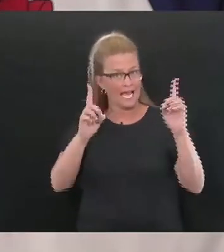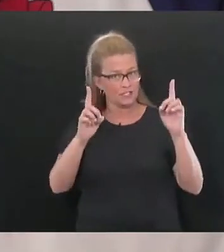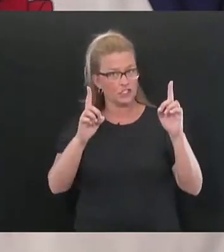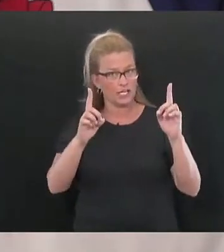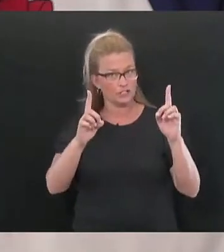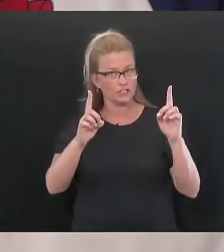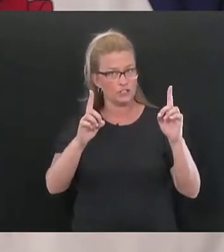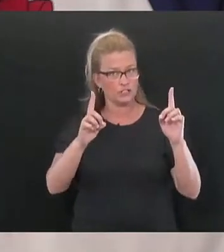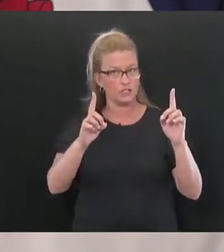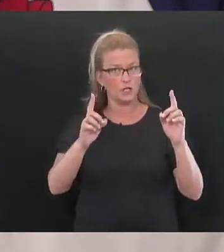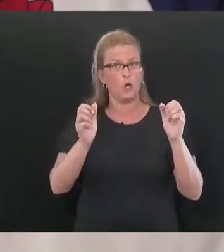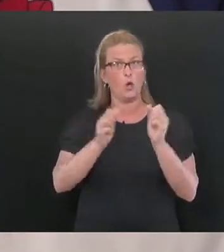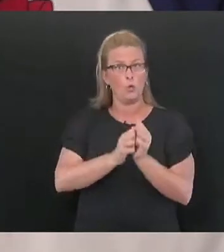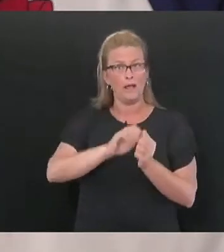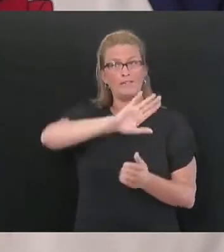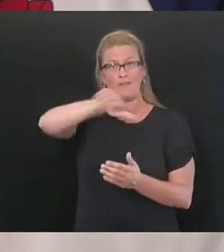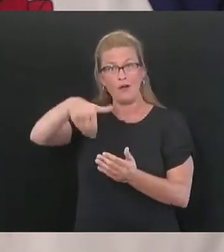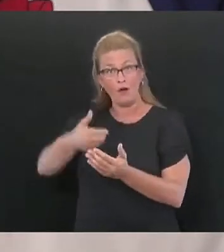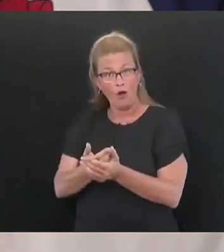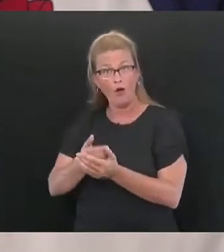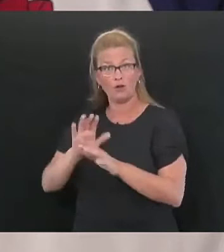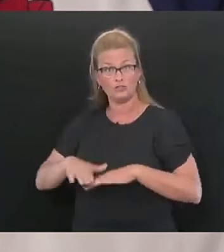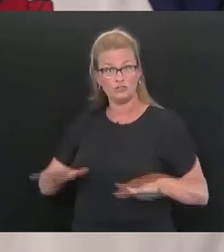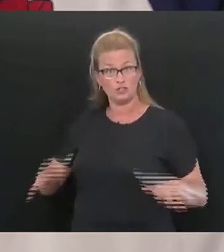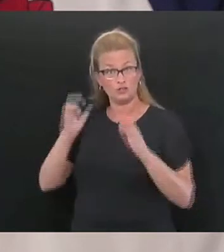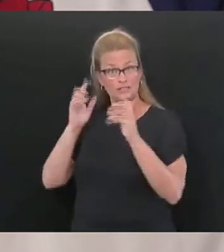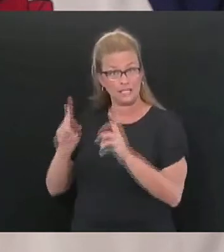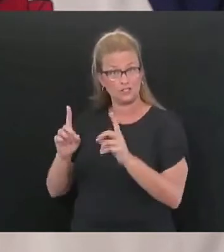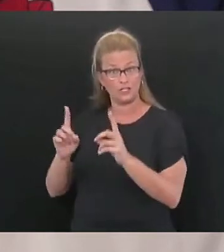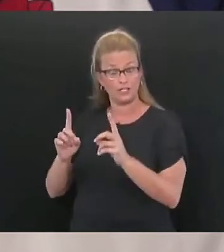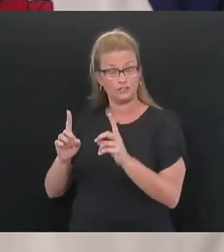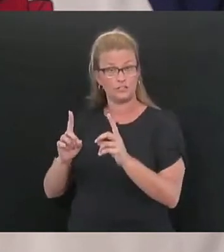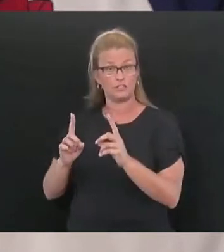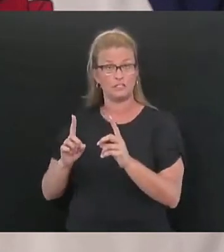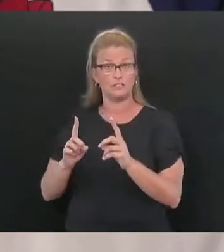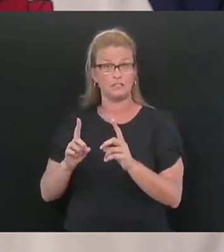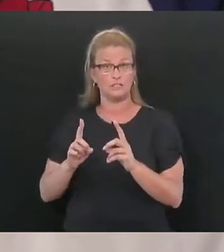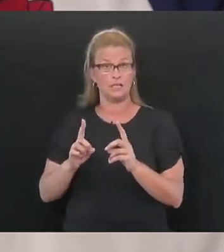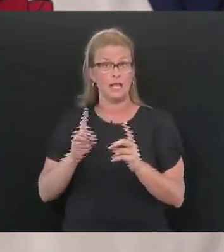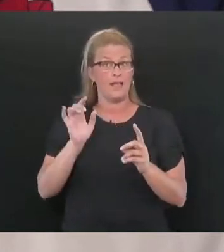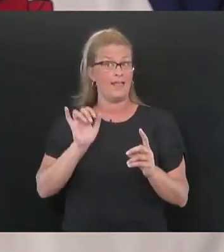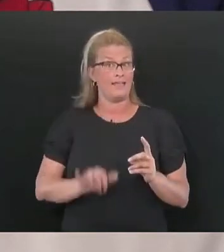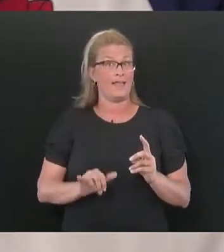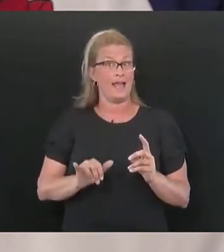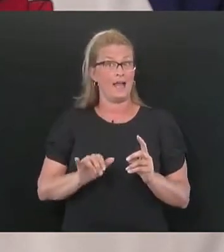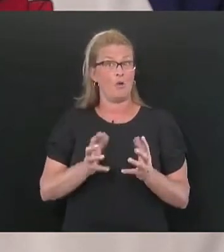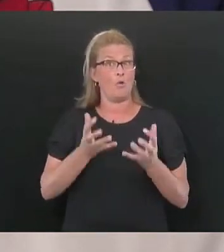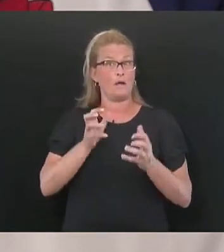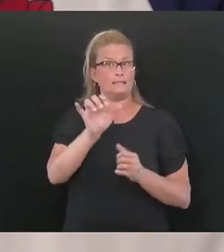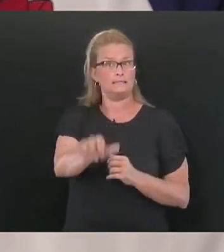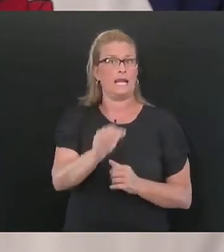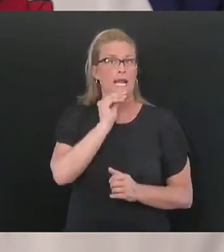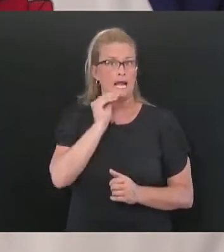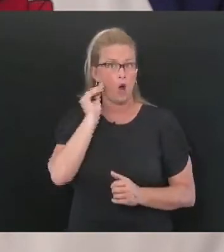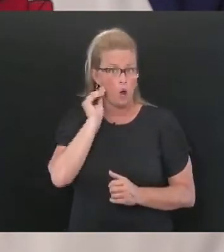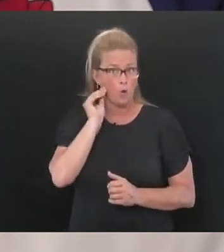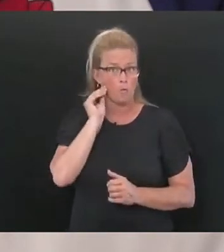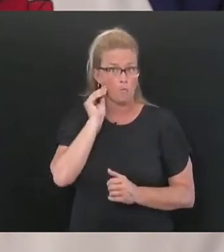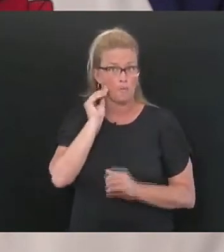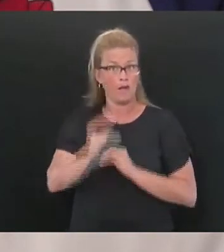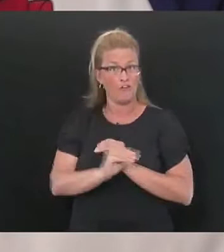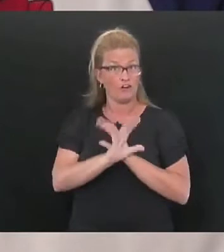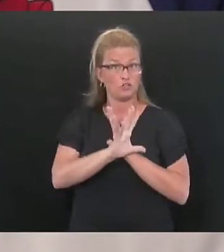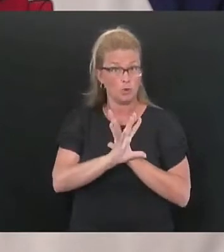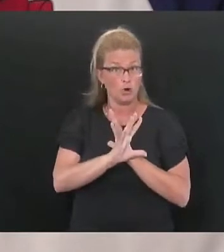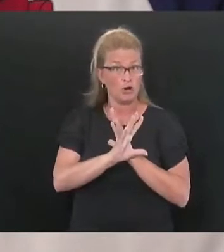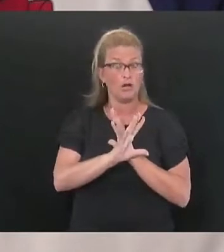with all the children's education, that choose not to come to the schools, virtual, and we